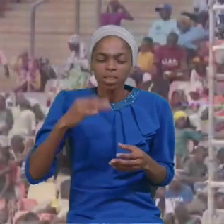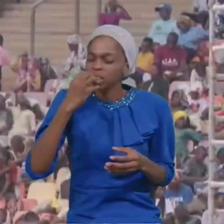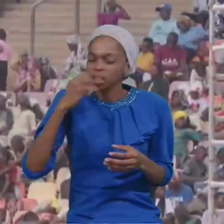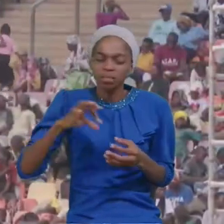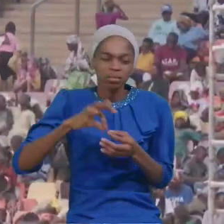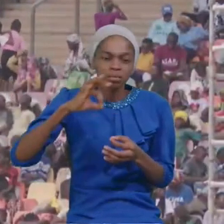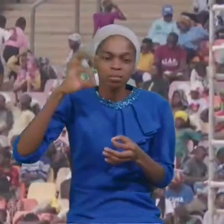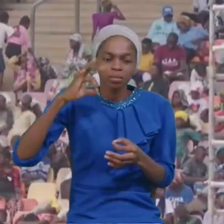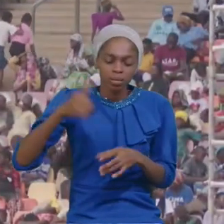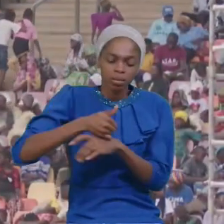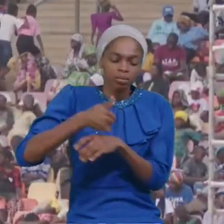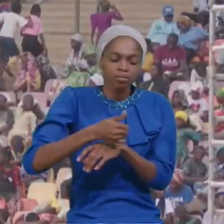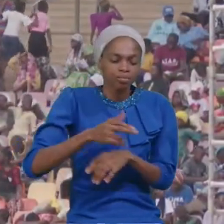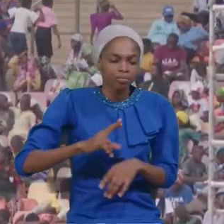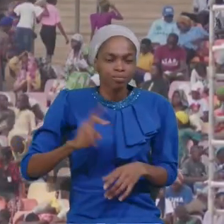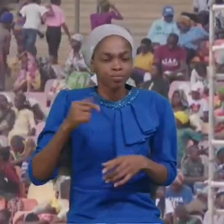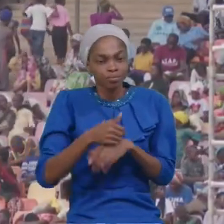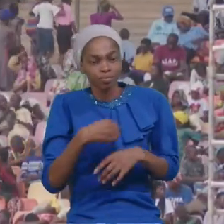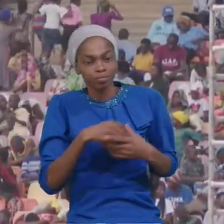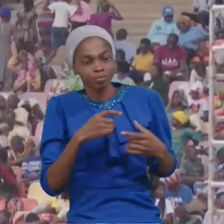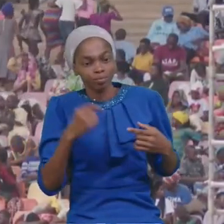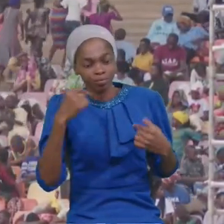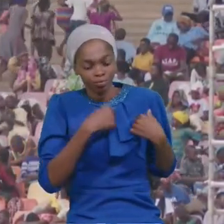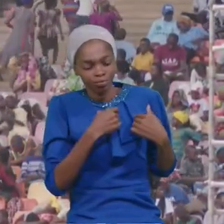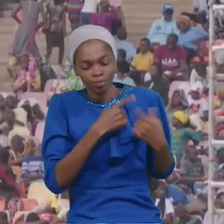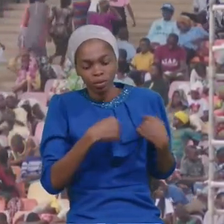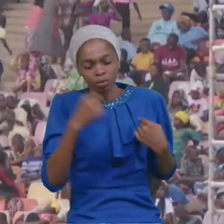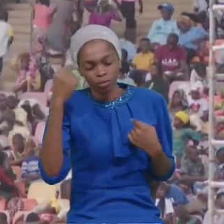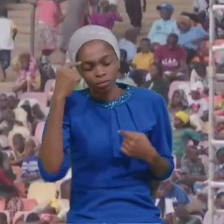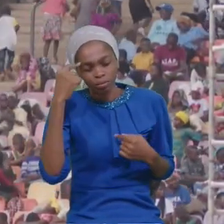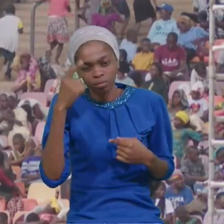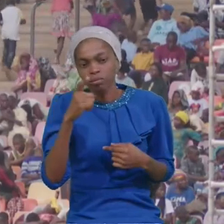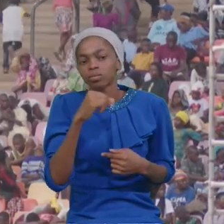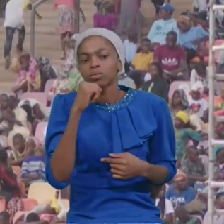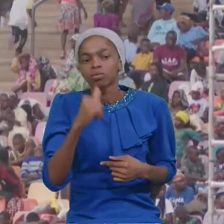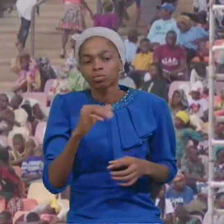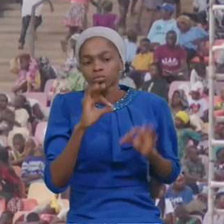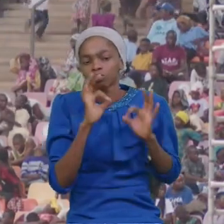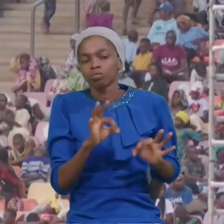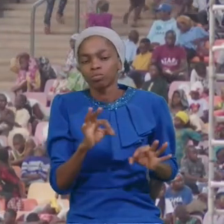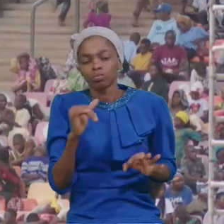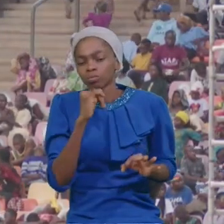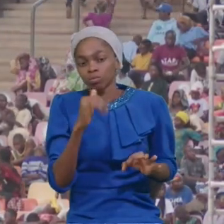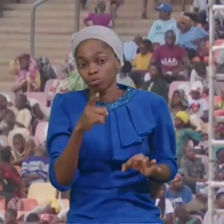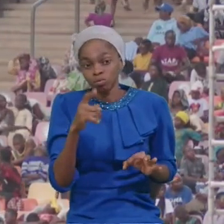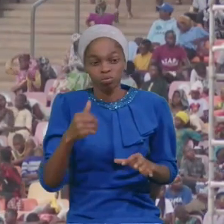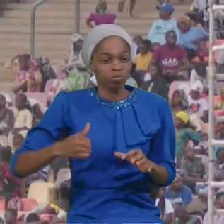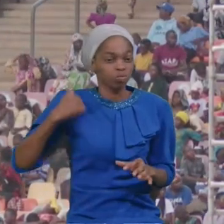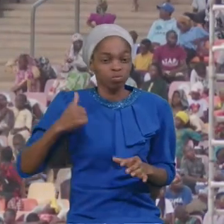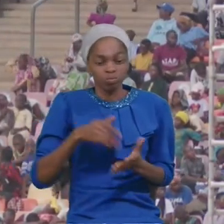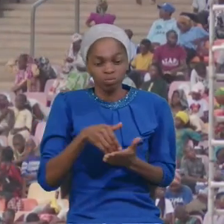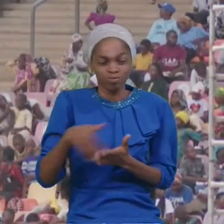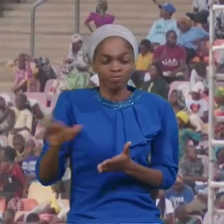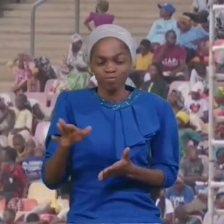unqualified, rejected in an entity. Everything we've done in the past should have made our